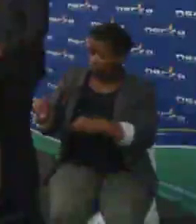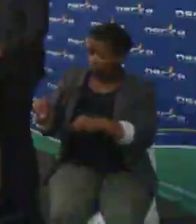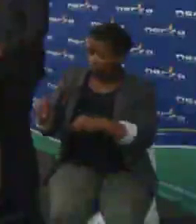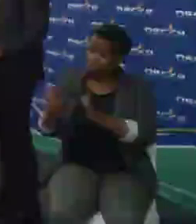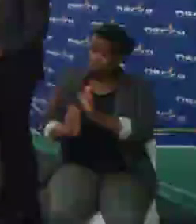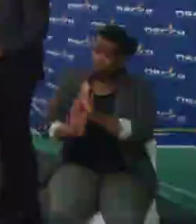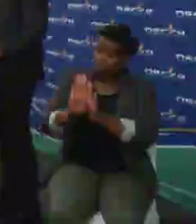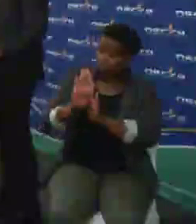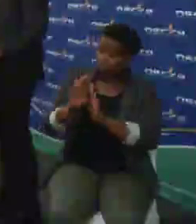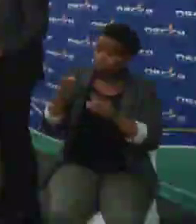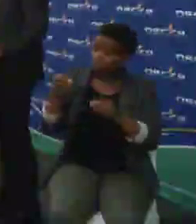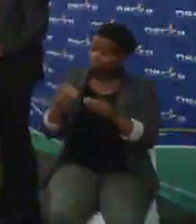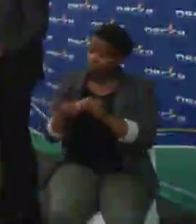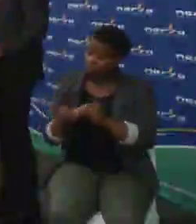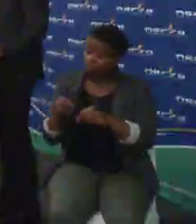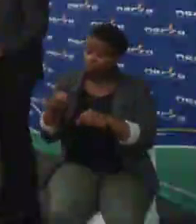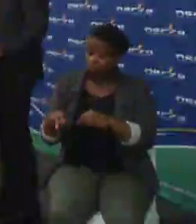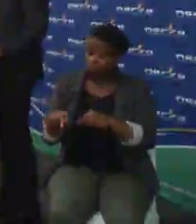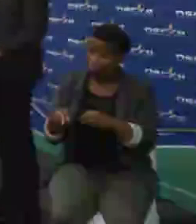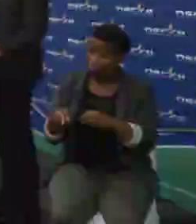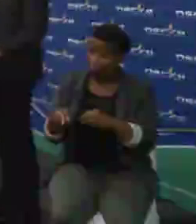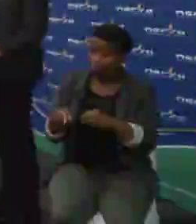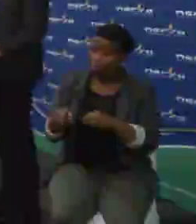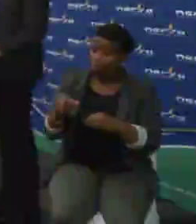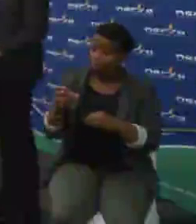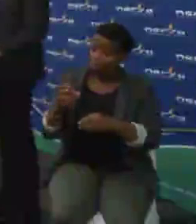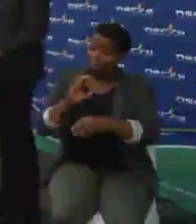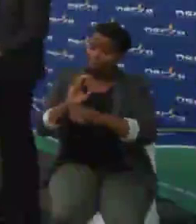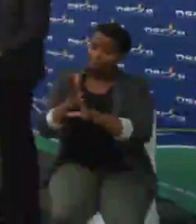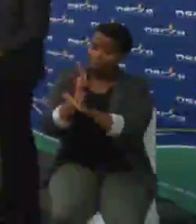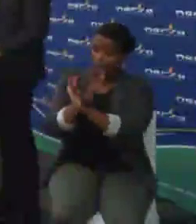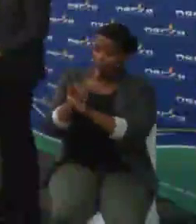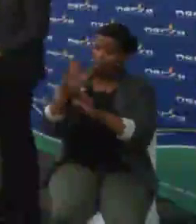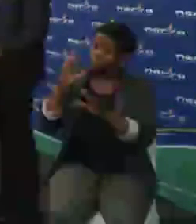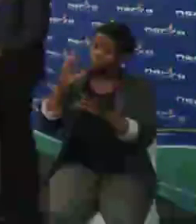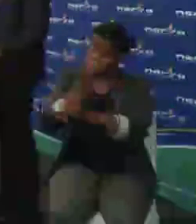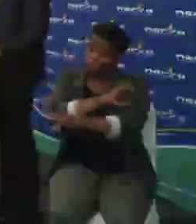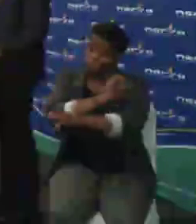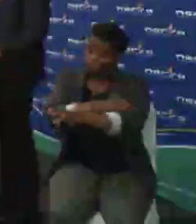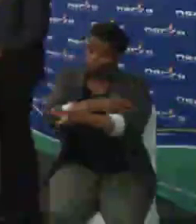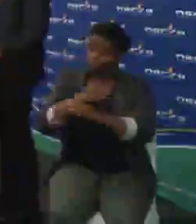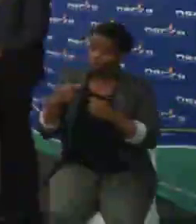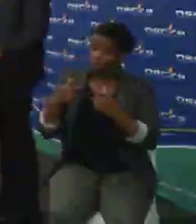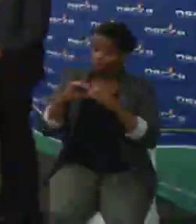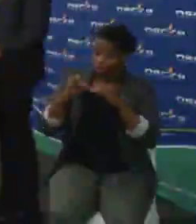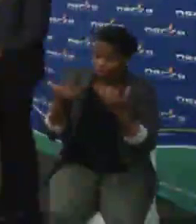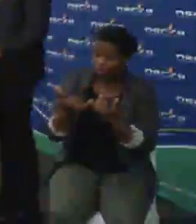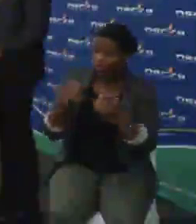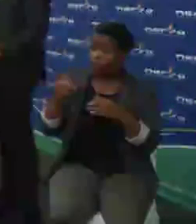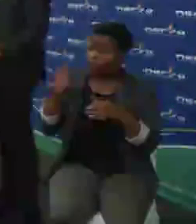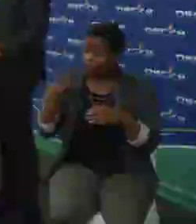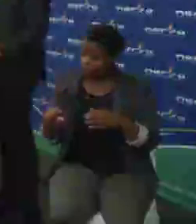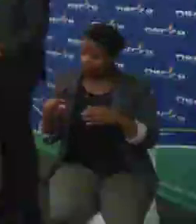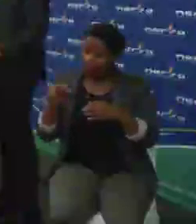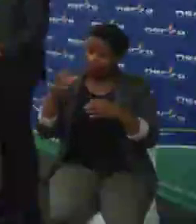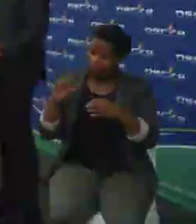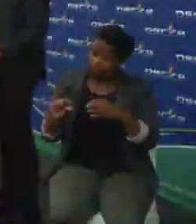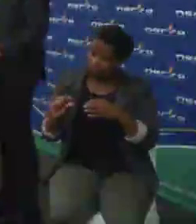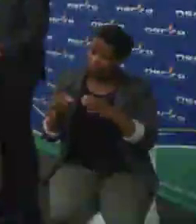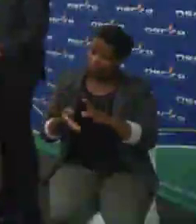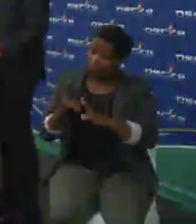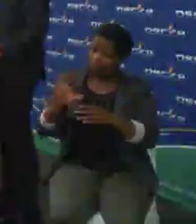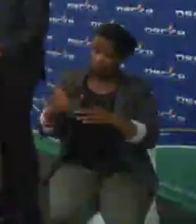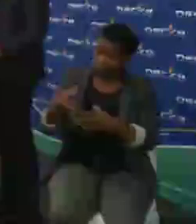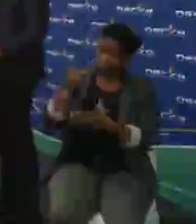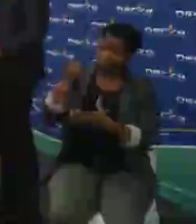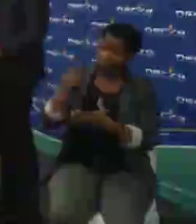improving the situation almost immediately. Private power producers can be invited to tender directly to municipalities, and with the cheapest and best bids being selected,